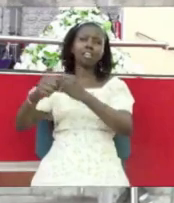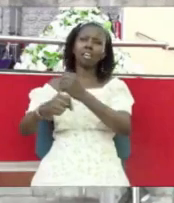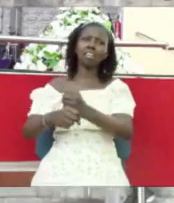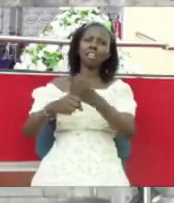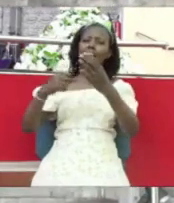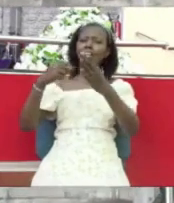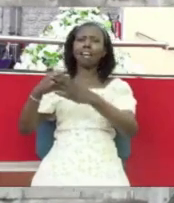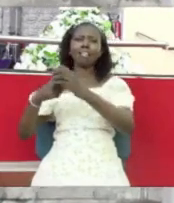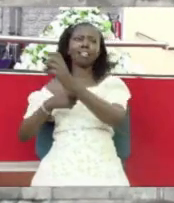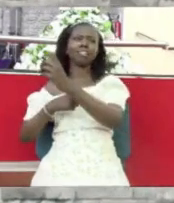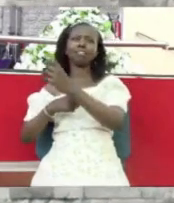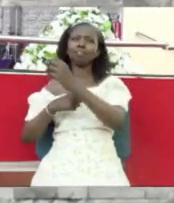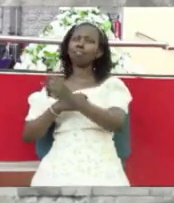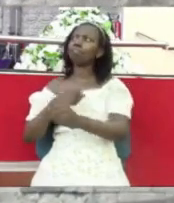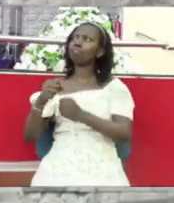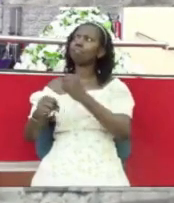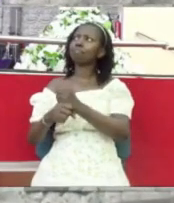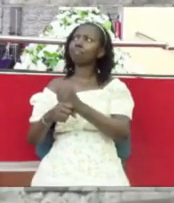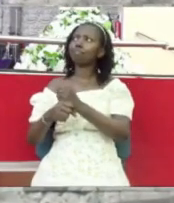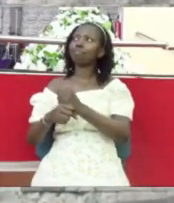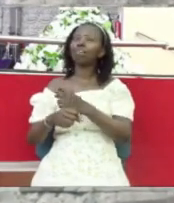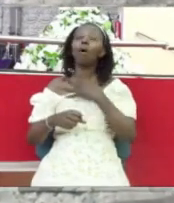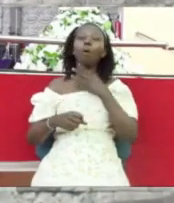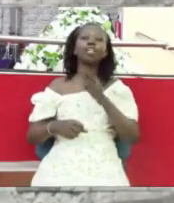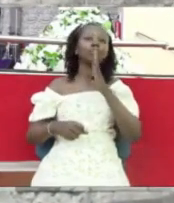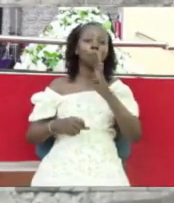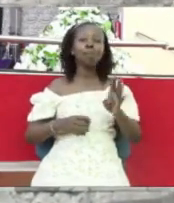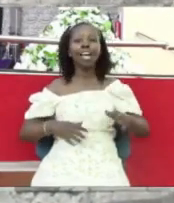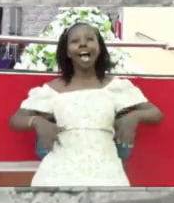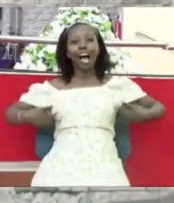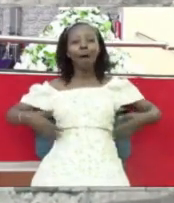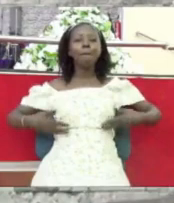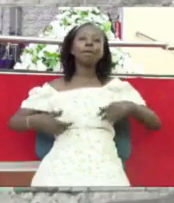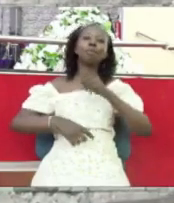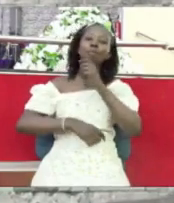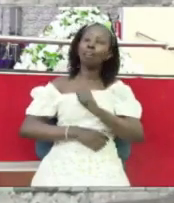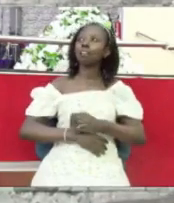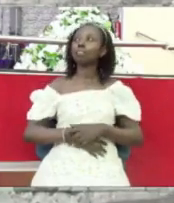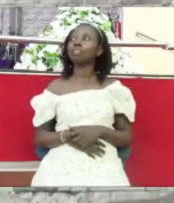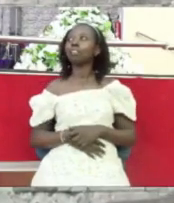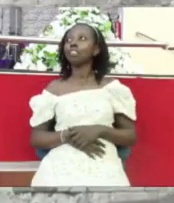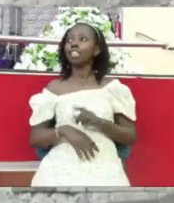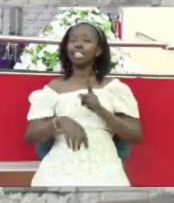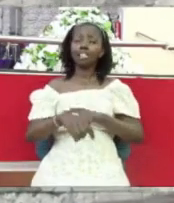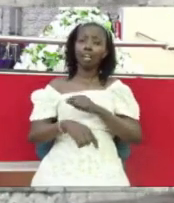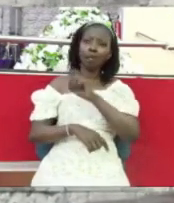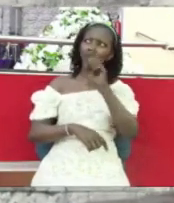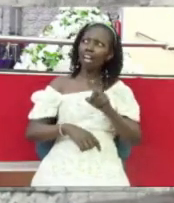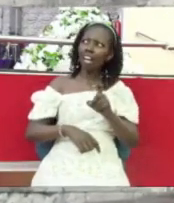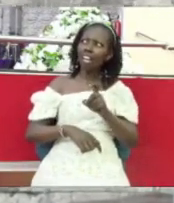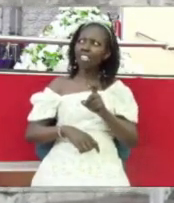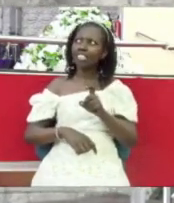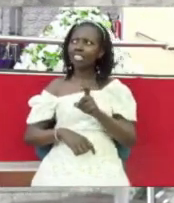miaka 80 na miaka 90. I want to be a happy man. Mimi nataka kuwa mtu ambaye ako na furaha. When we will be asking nani